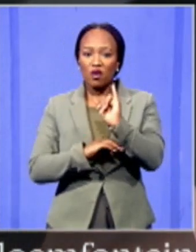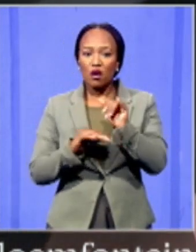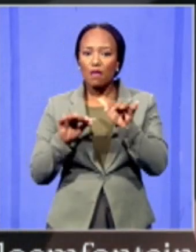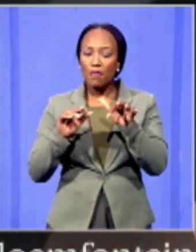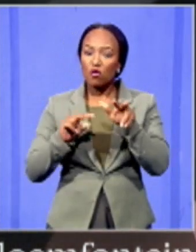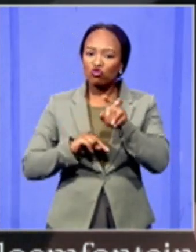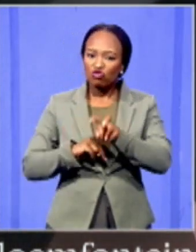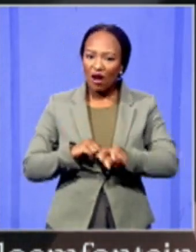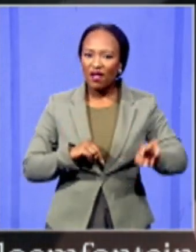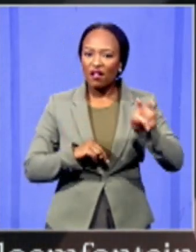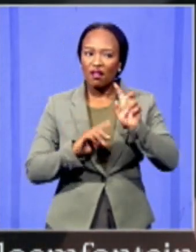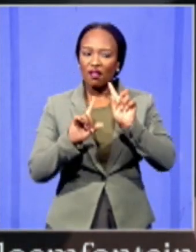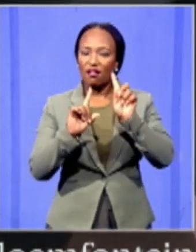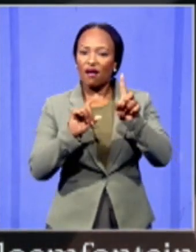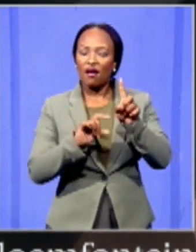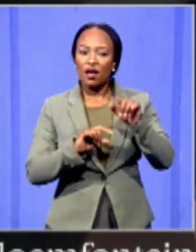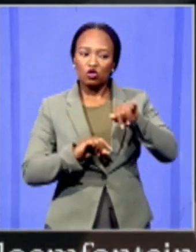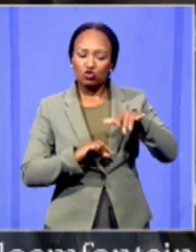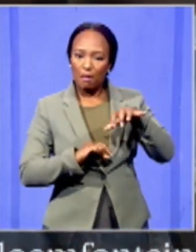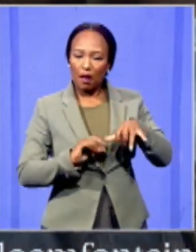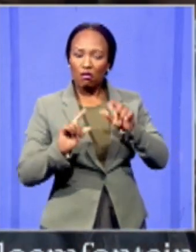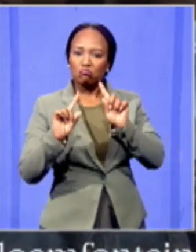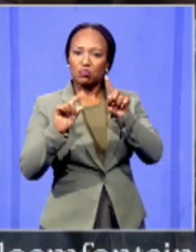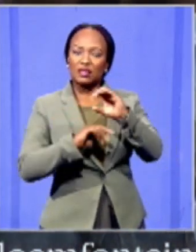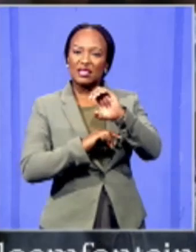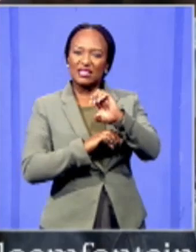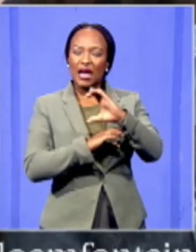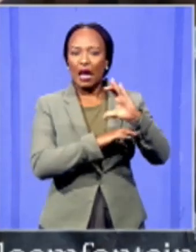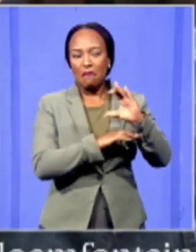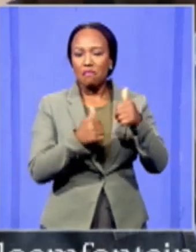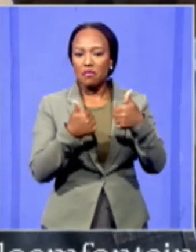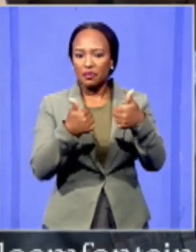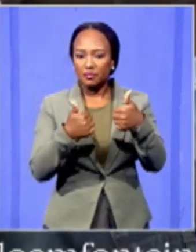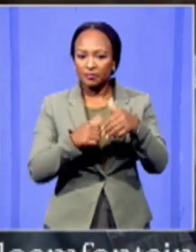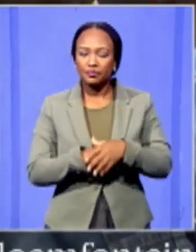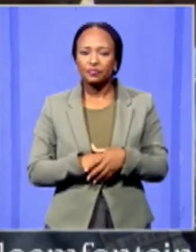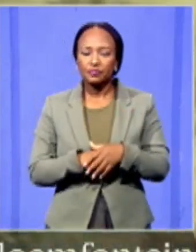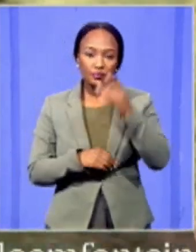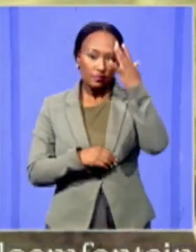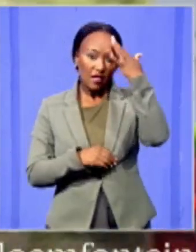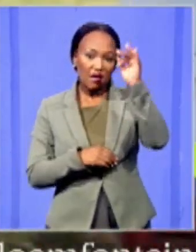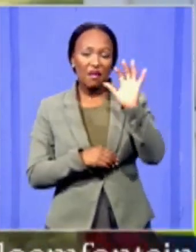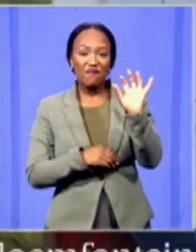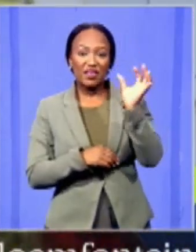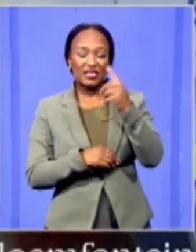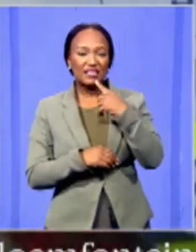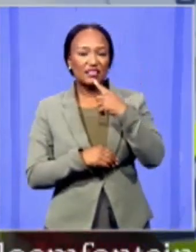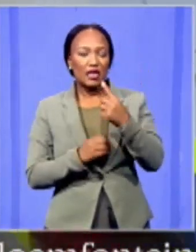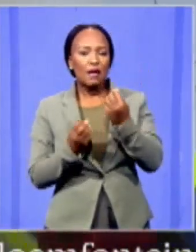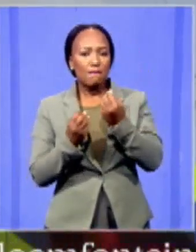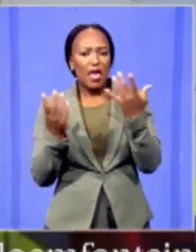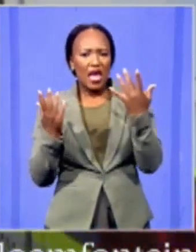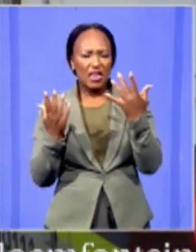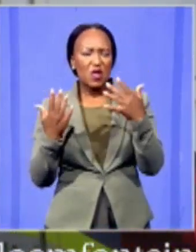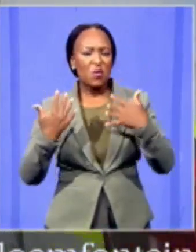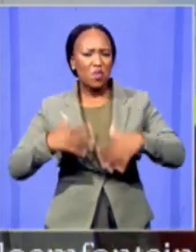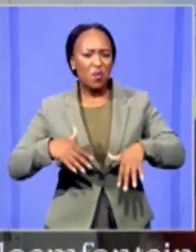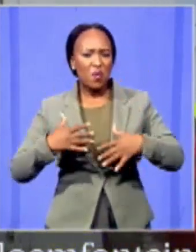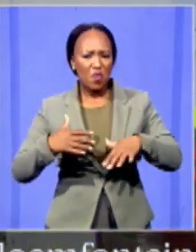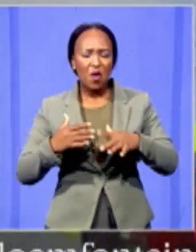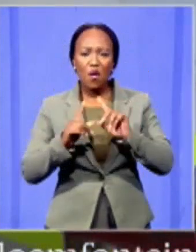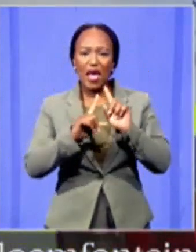now, Eastern Cape, Joburg, with the taxis and that. Puso ya Free State ya re e tshwengwa ke palo e oketsegang ya dintho tsa mo